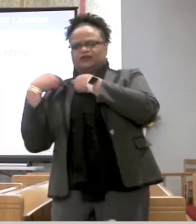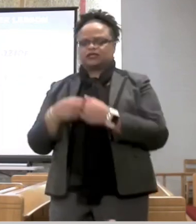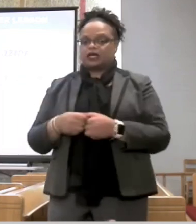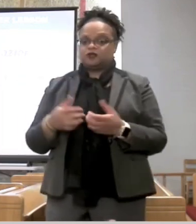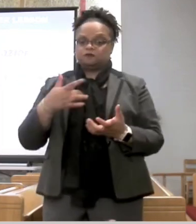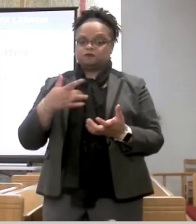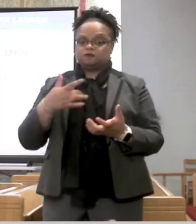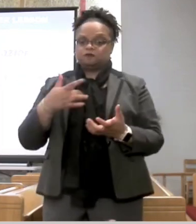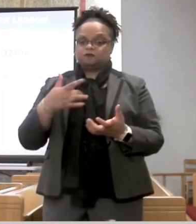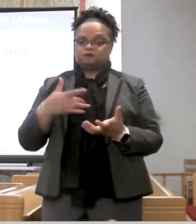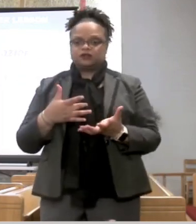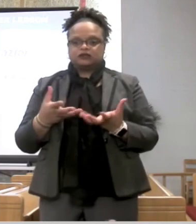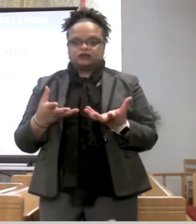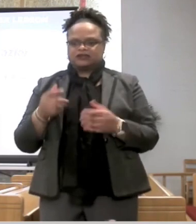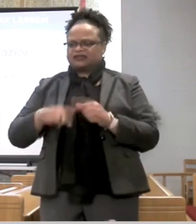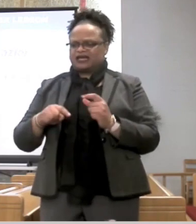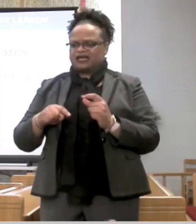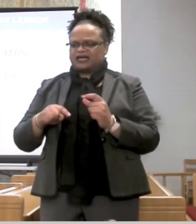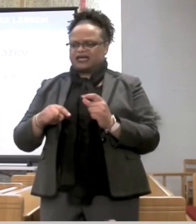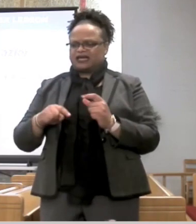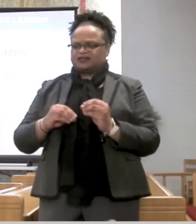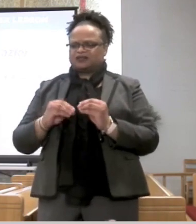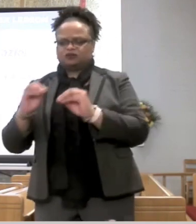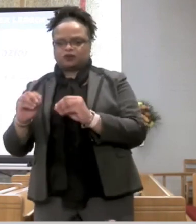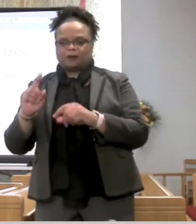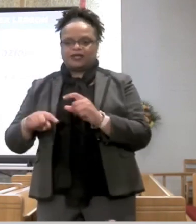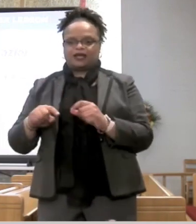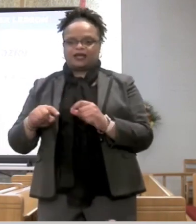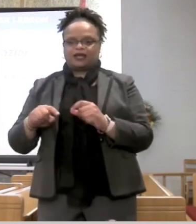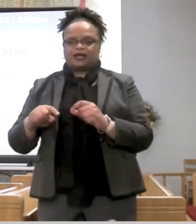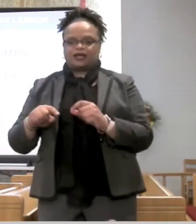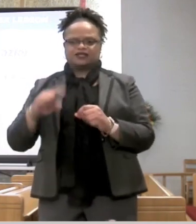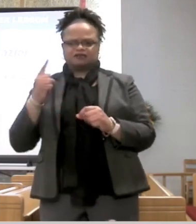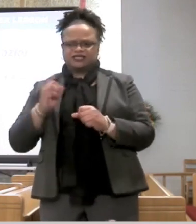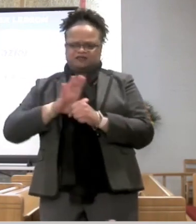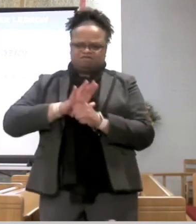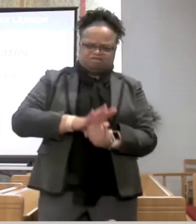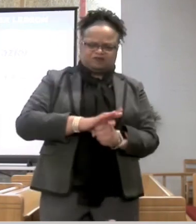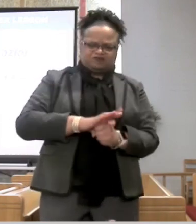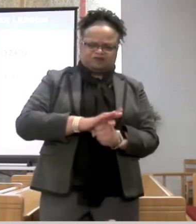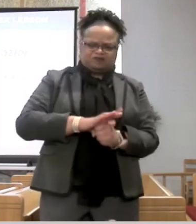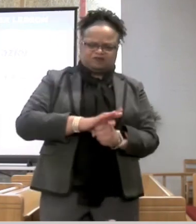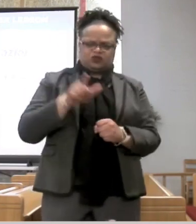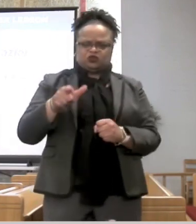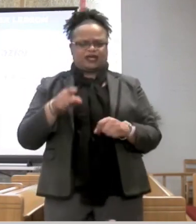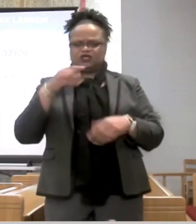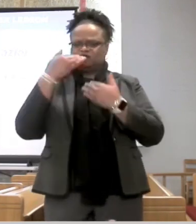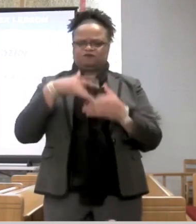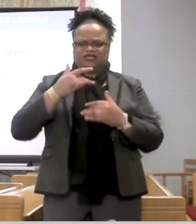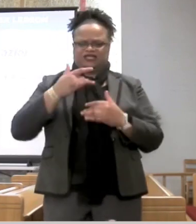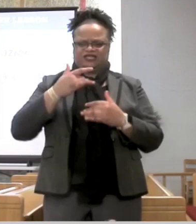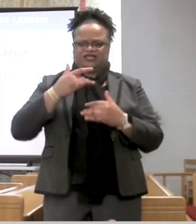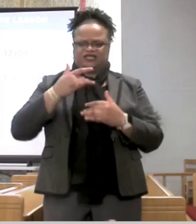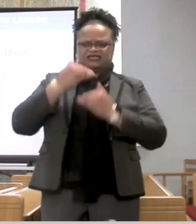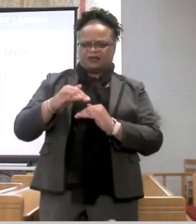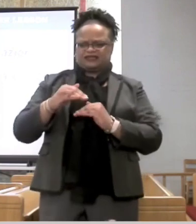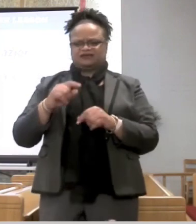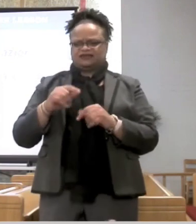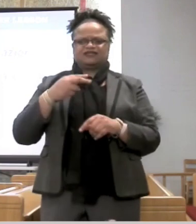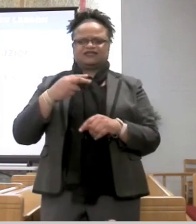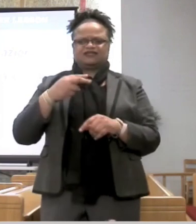know what it is like to try to move forward when something or someone is always trying to keep you back or there's some level of limitations? These